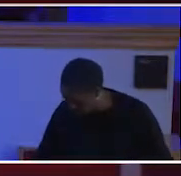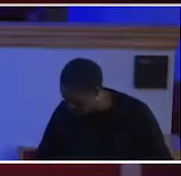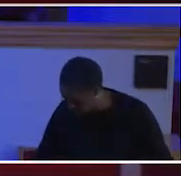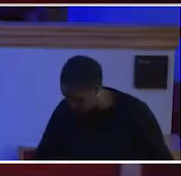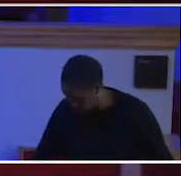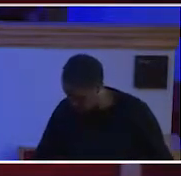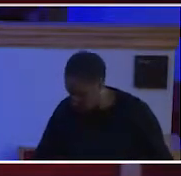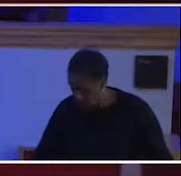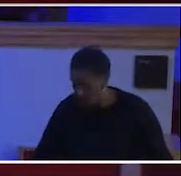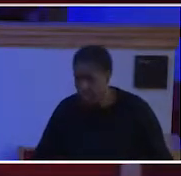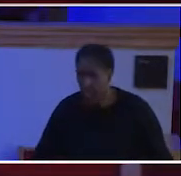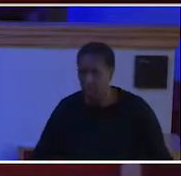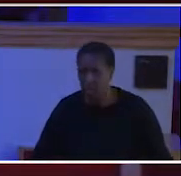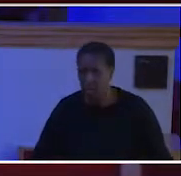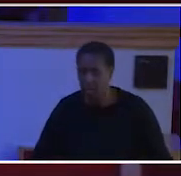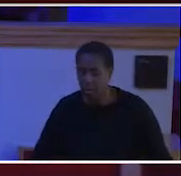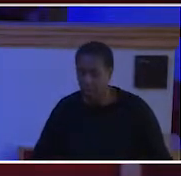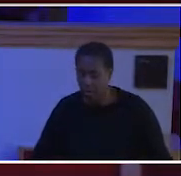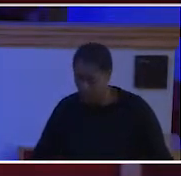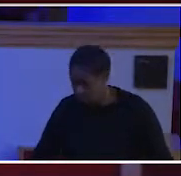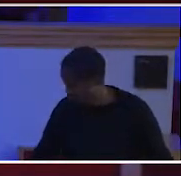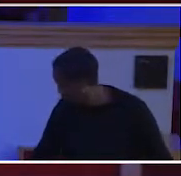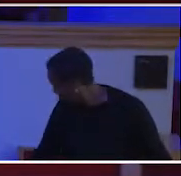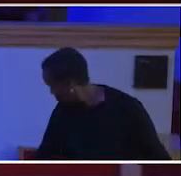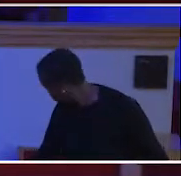that he's made a difference,